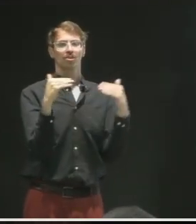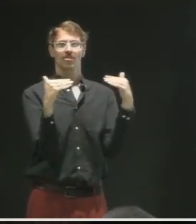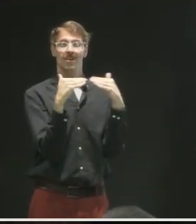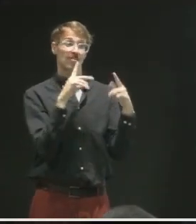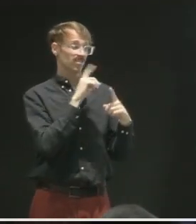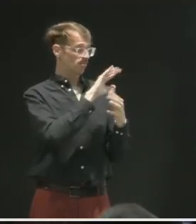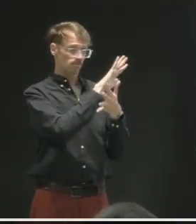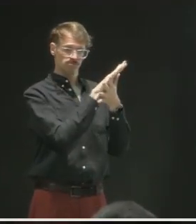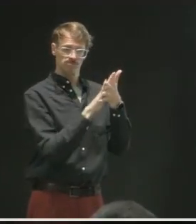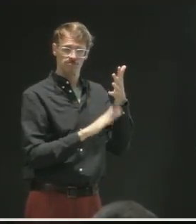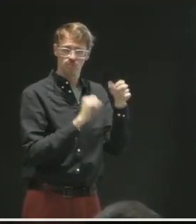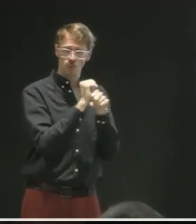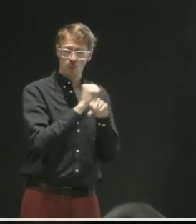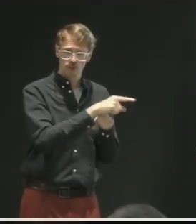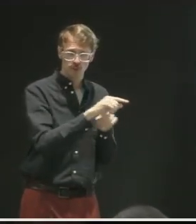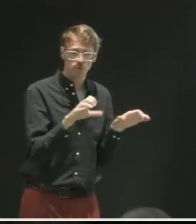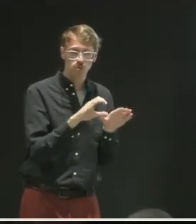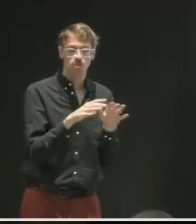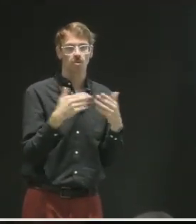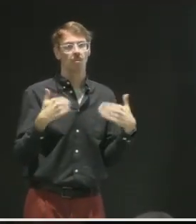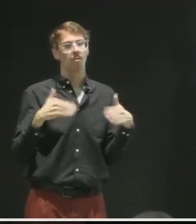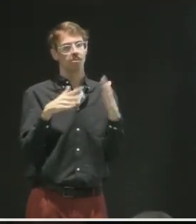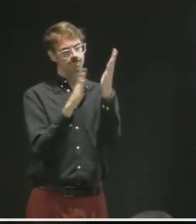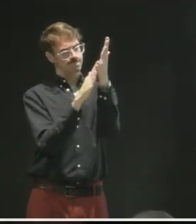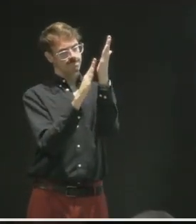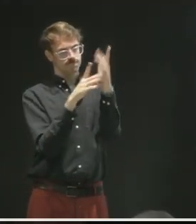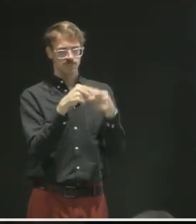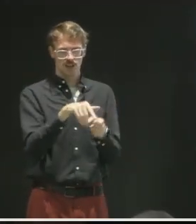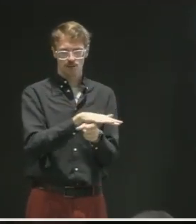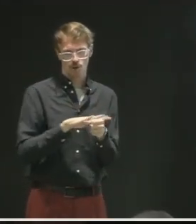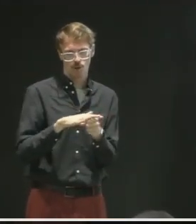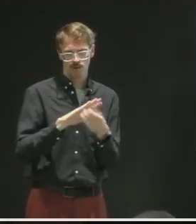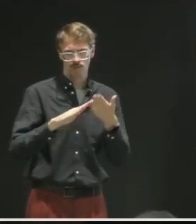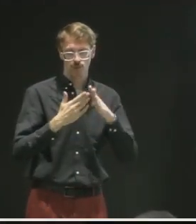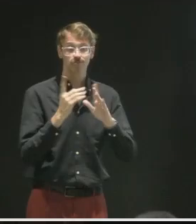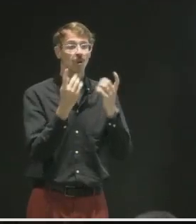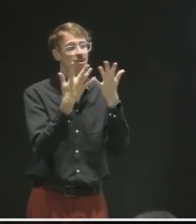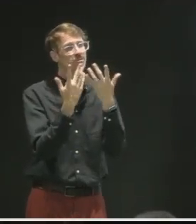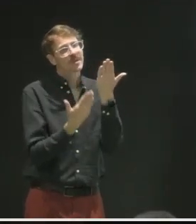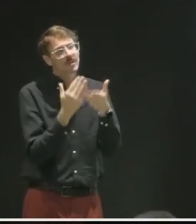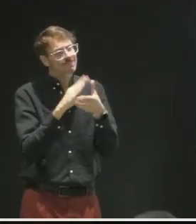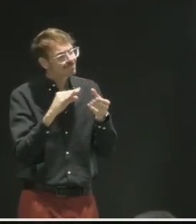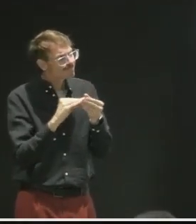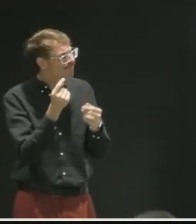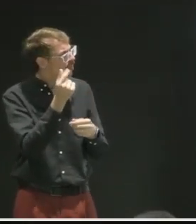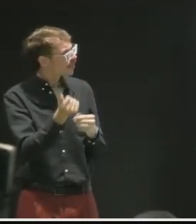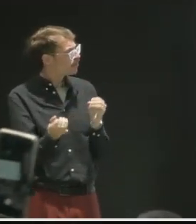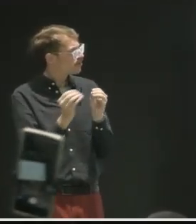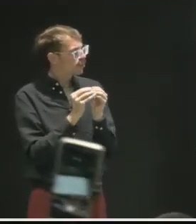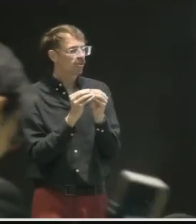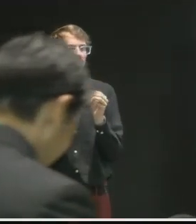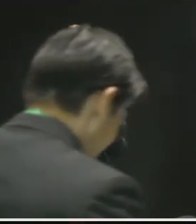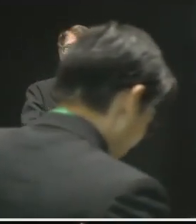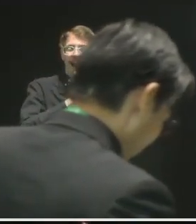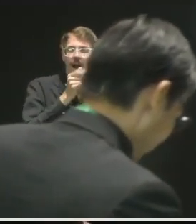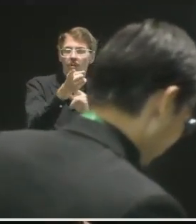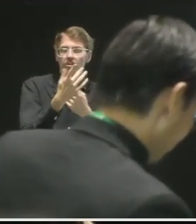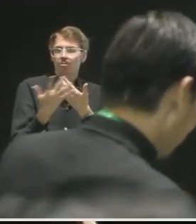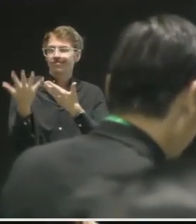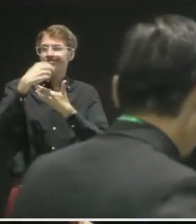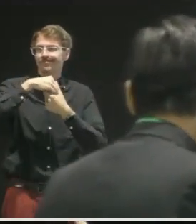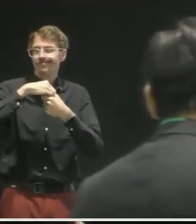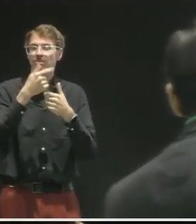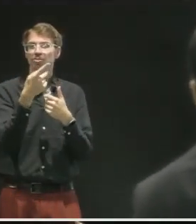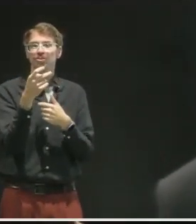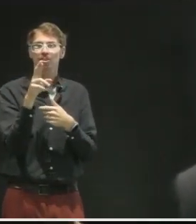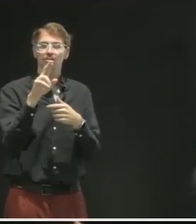do are recognized globally. And I would want you to maybe tell us a little bit more how you integrate gender